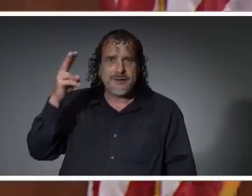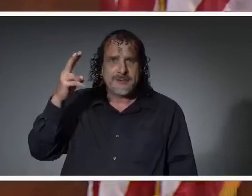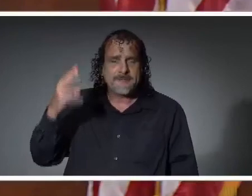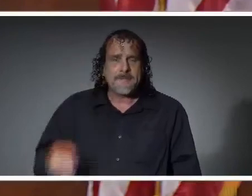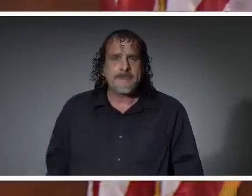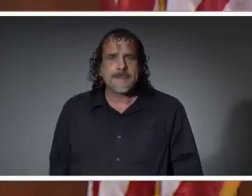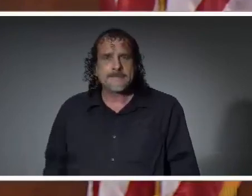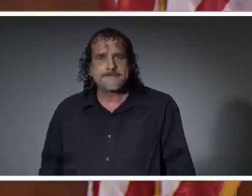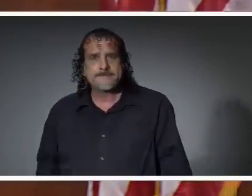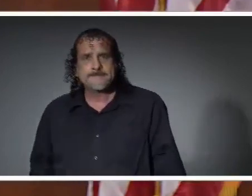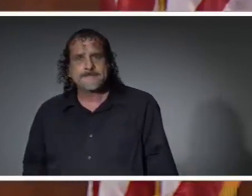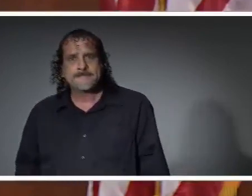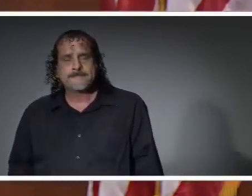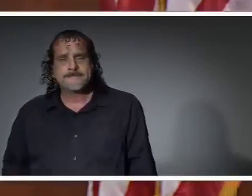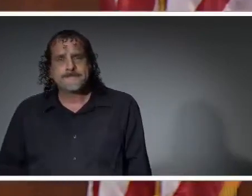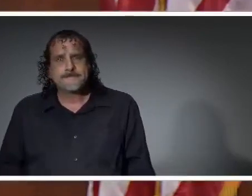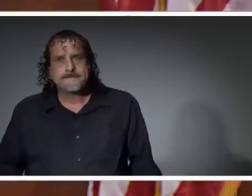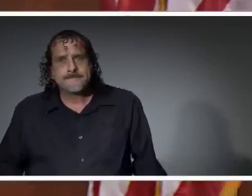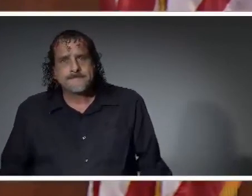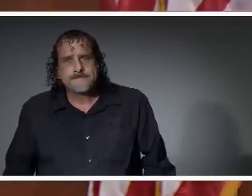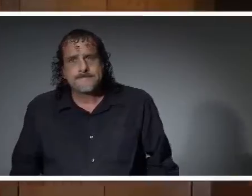Tuesday after the first Monday in November as well.